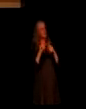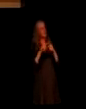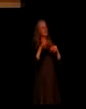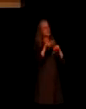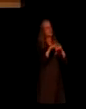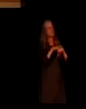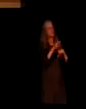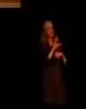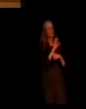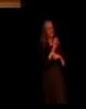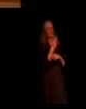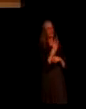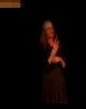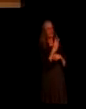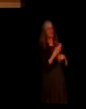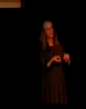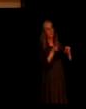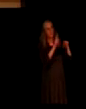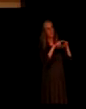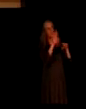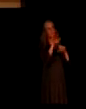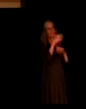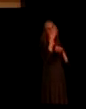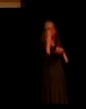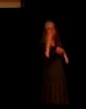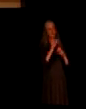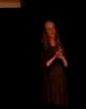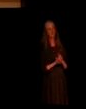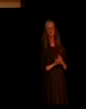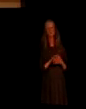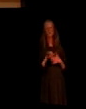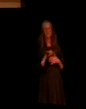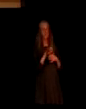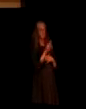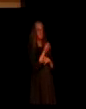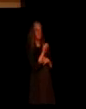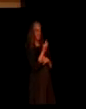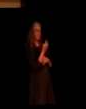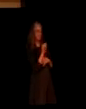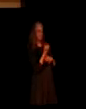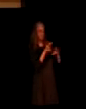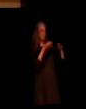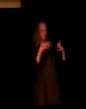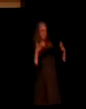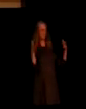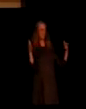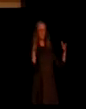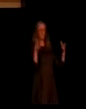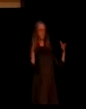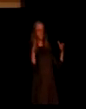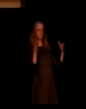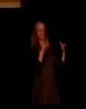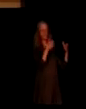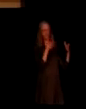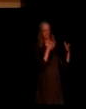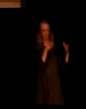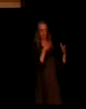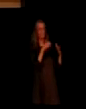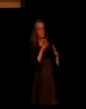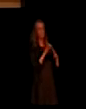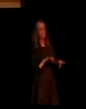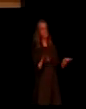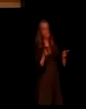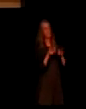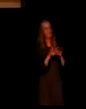the CO2 increase in the atmosphere? And so our data set is right in the middle of that really